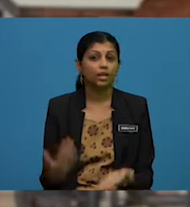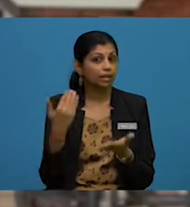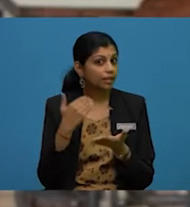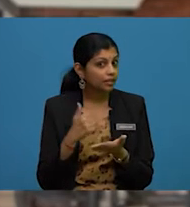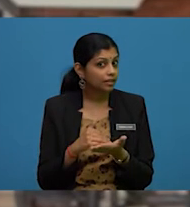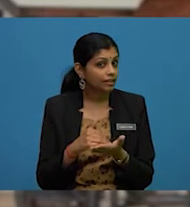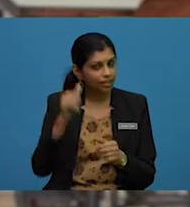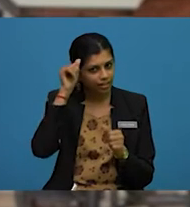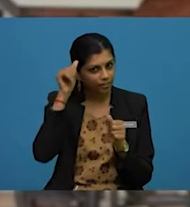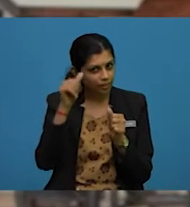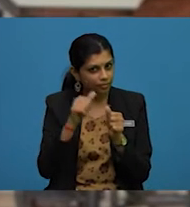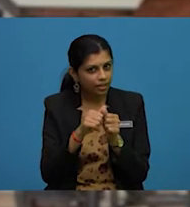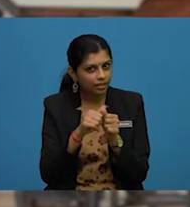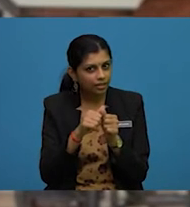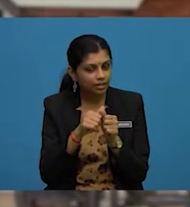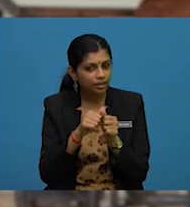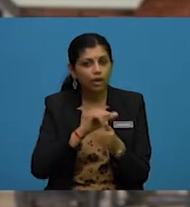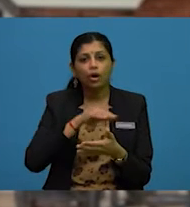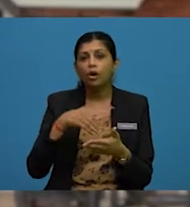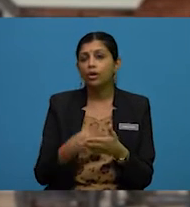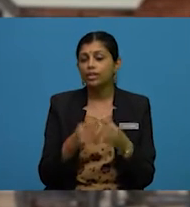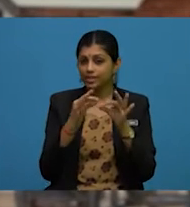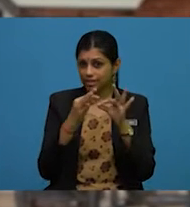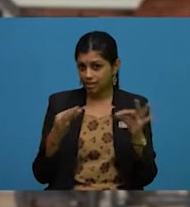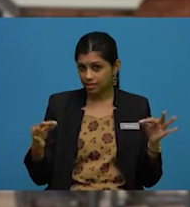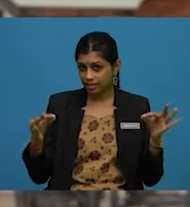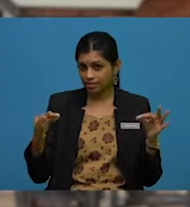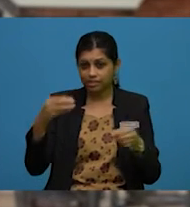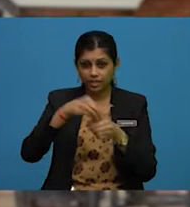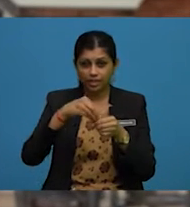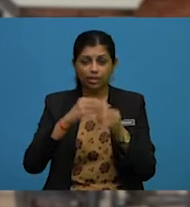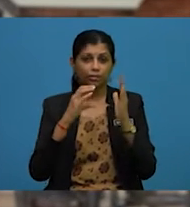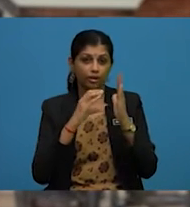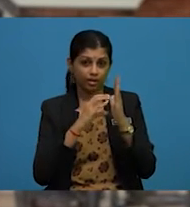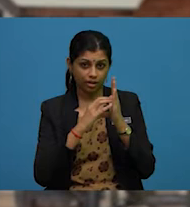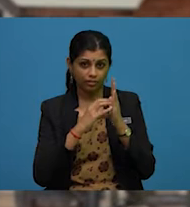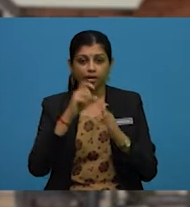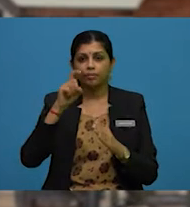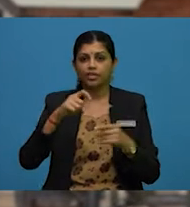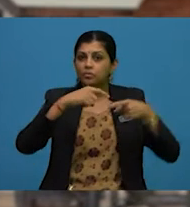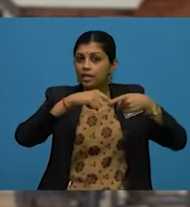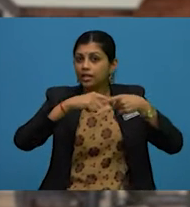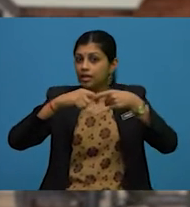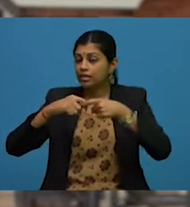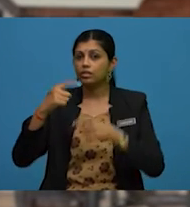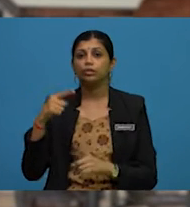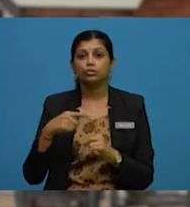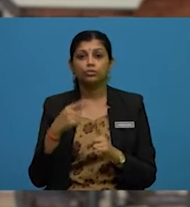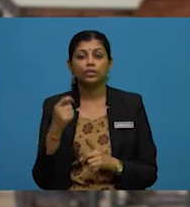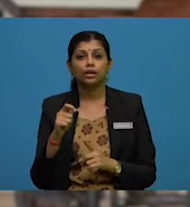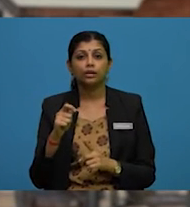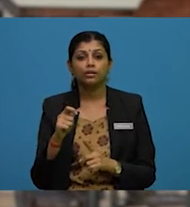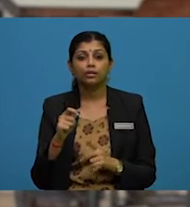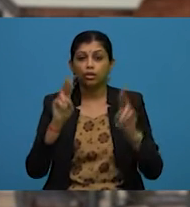Once again, remember that all the sentences in a paragraph must be connected to